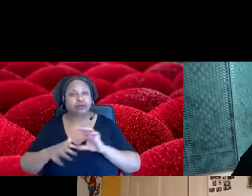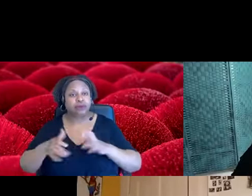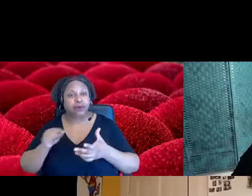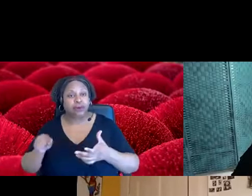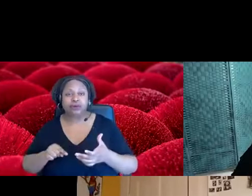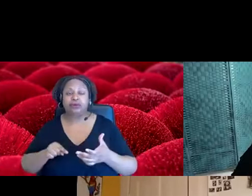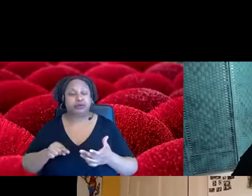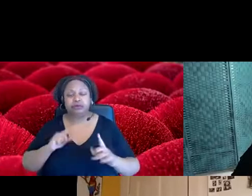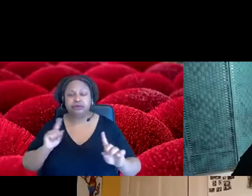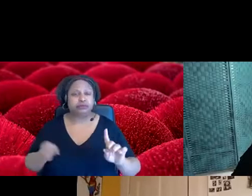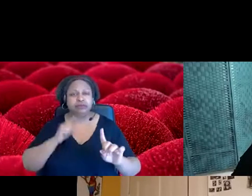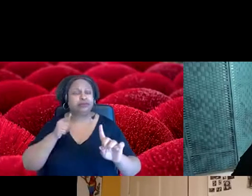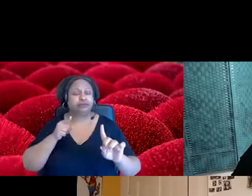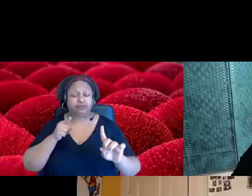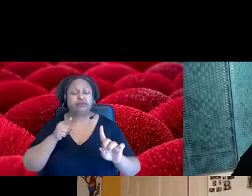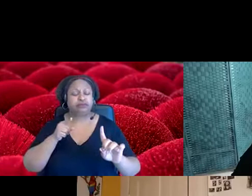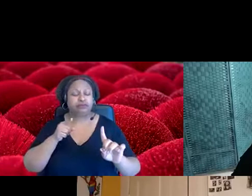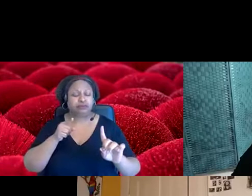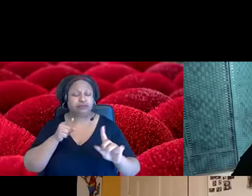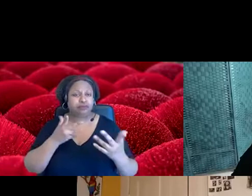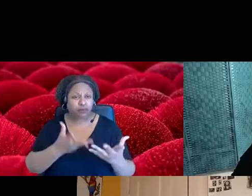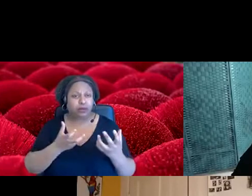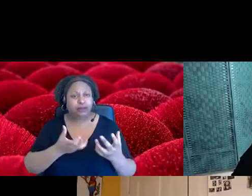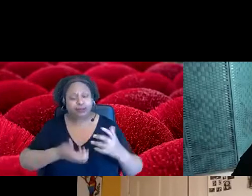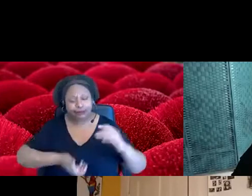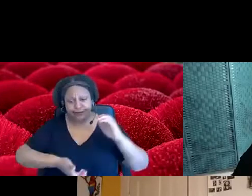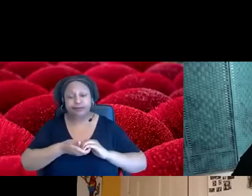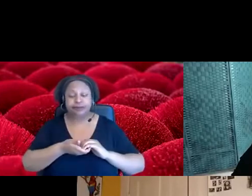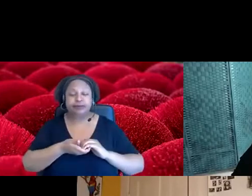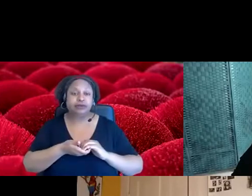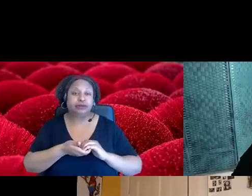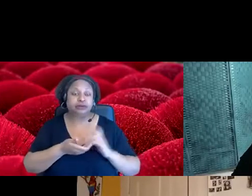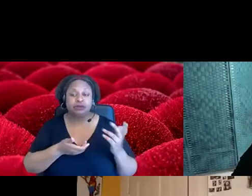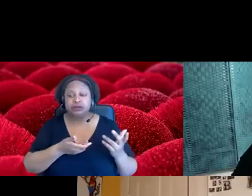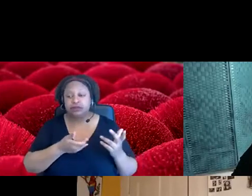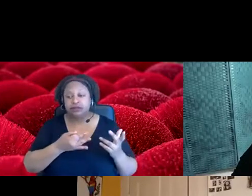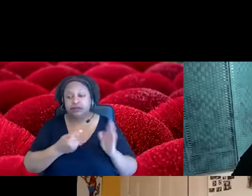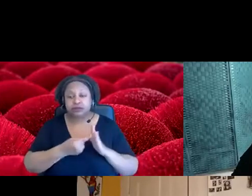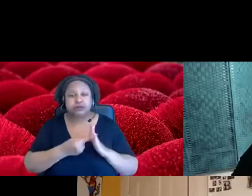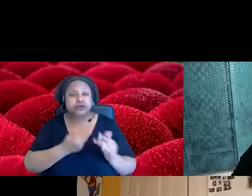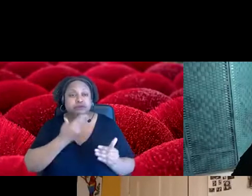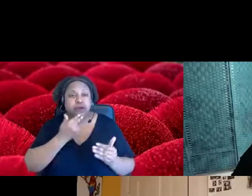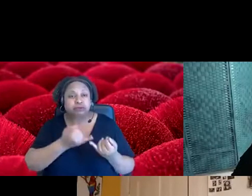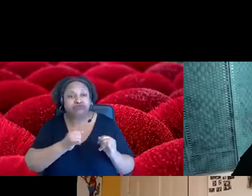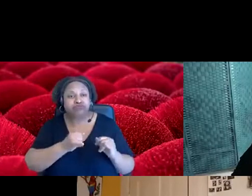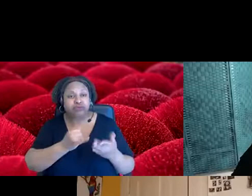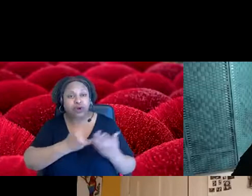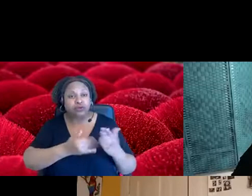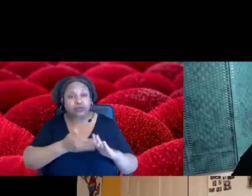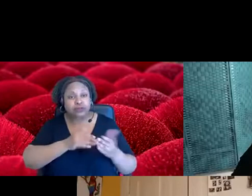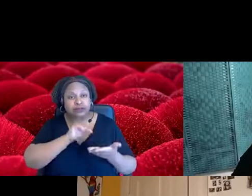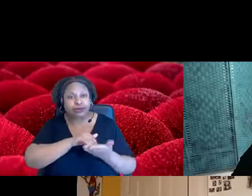ideally, but even if it was just a small, you know, artist-run center or dance